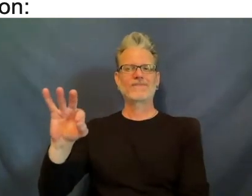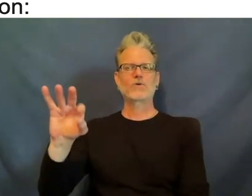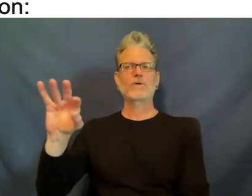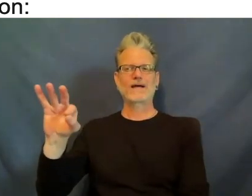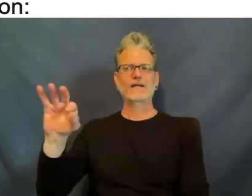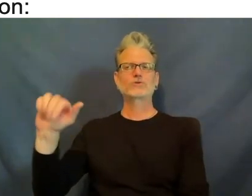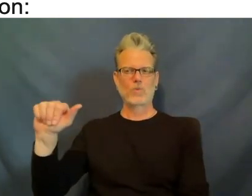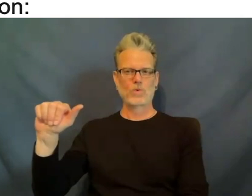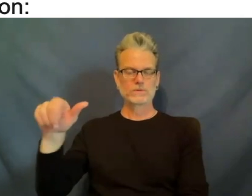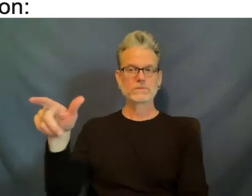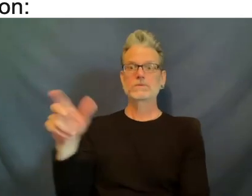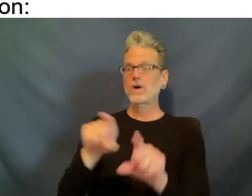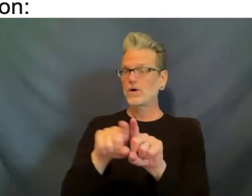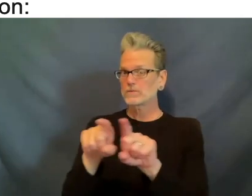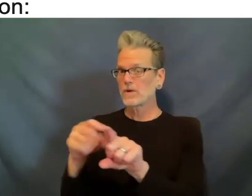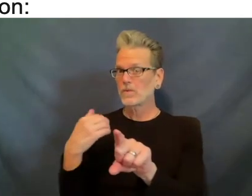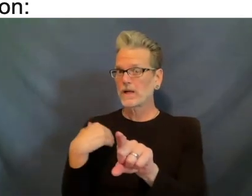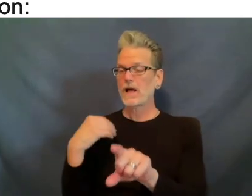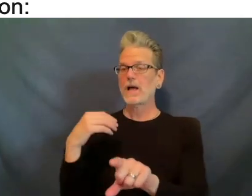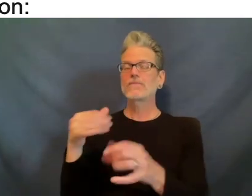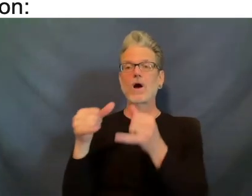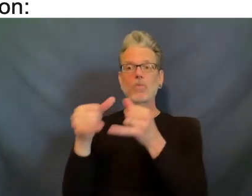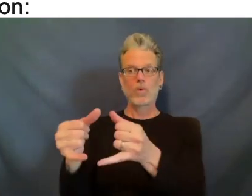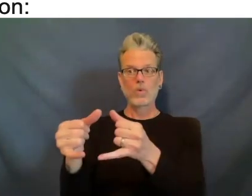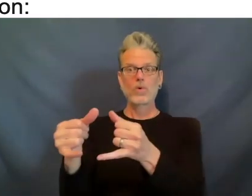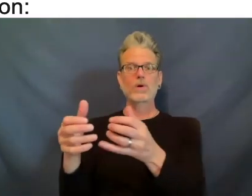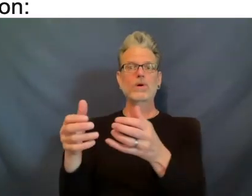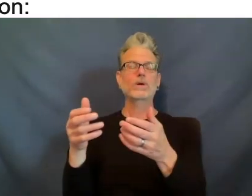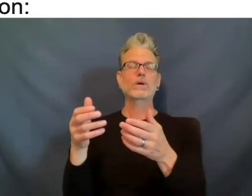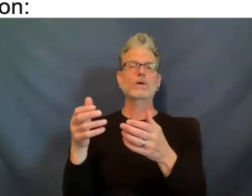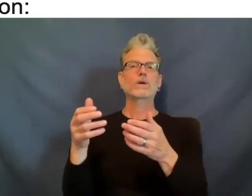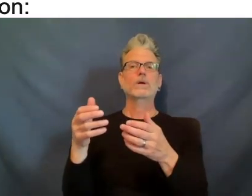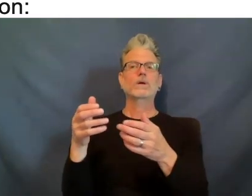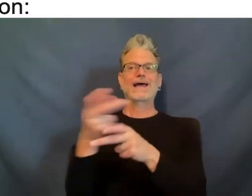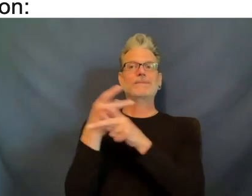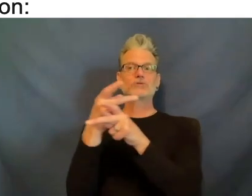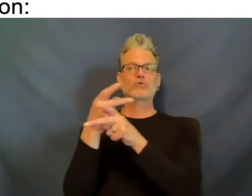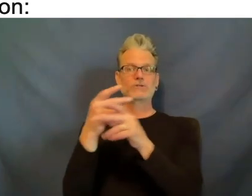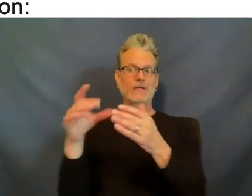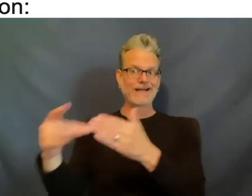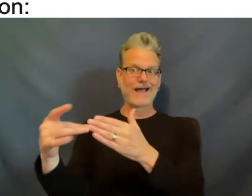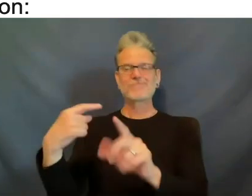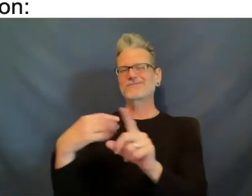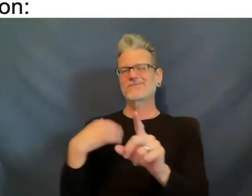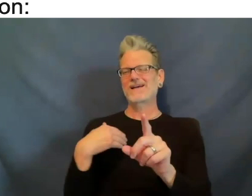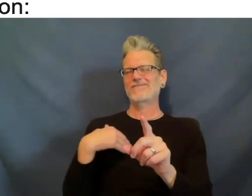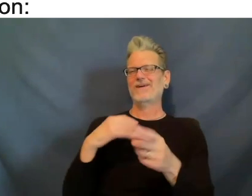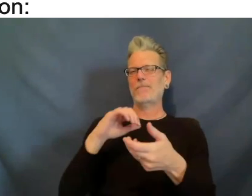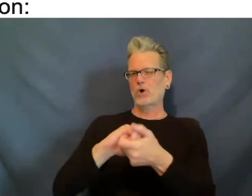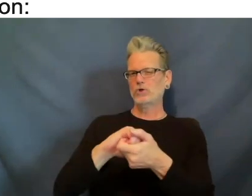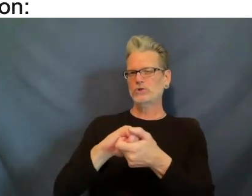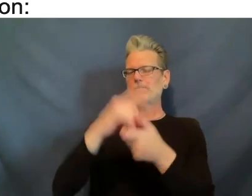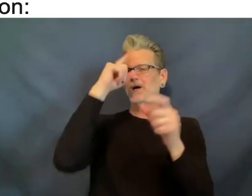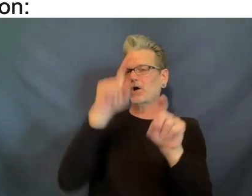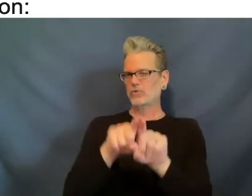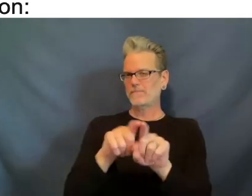We also created an award administration guide, and we're currently creating a partnership agreements guide that is